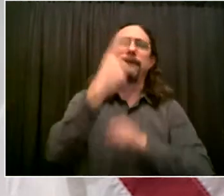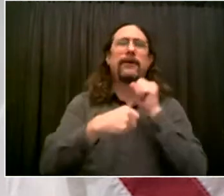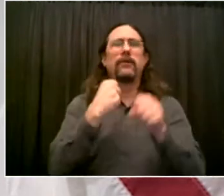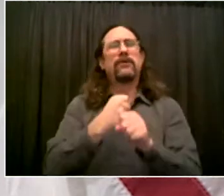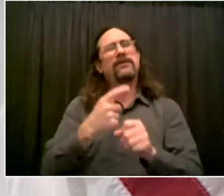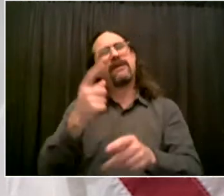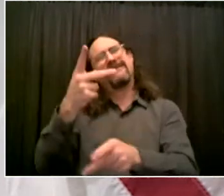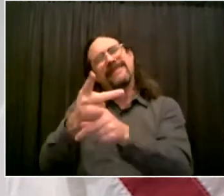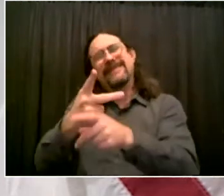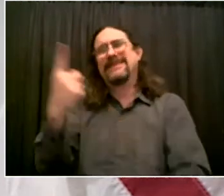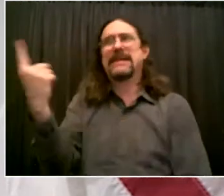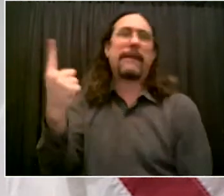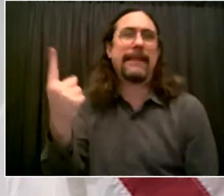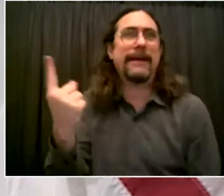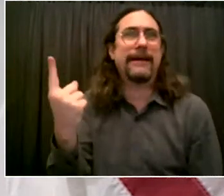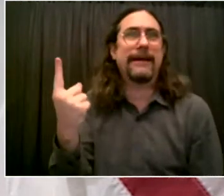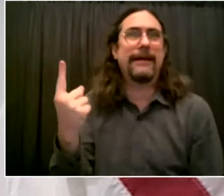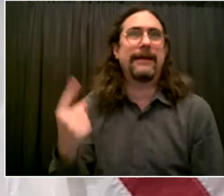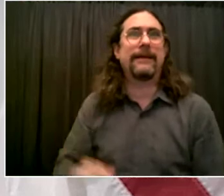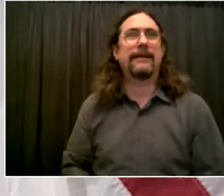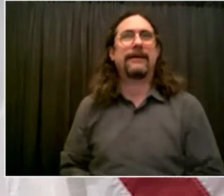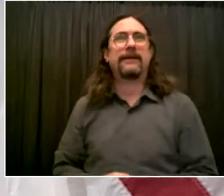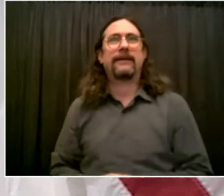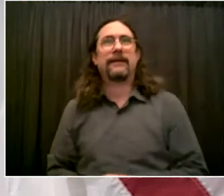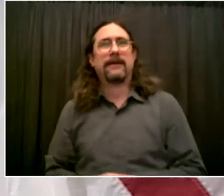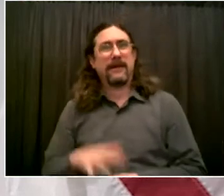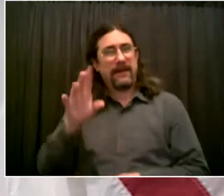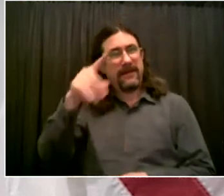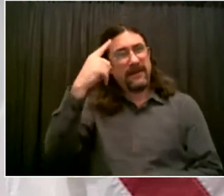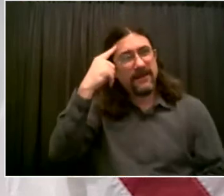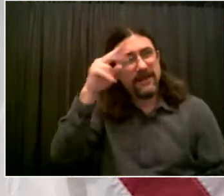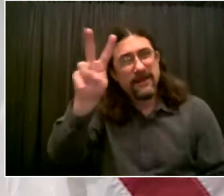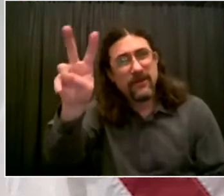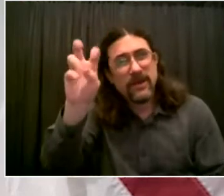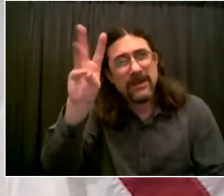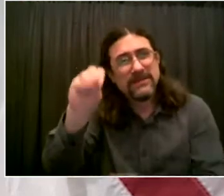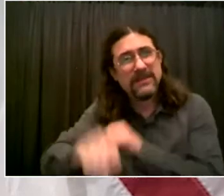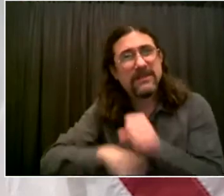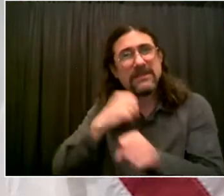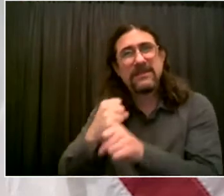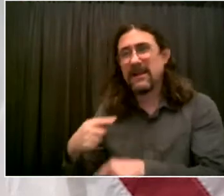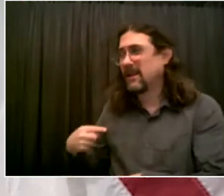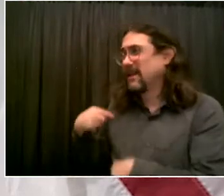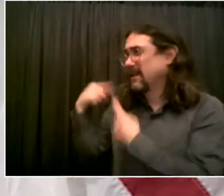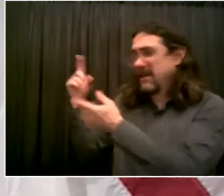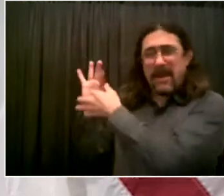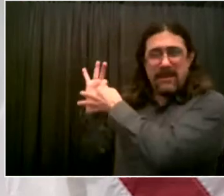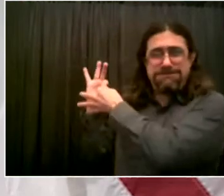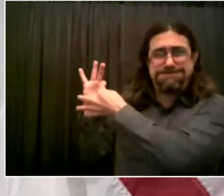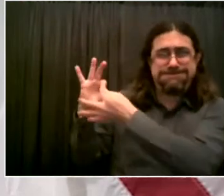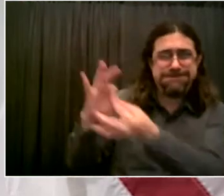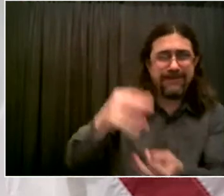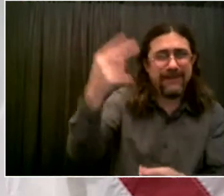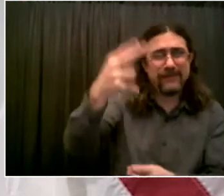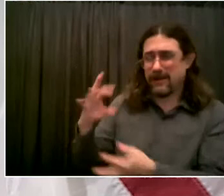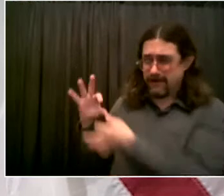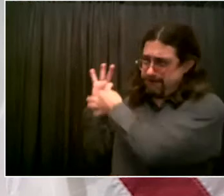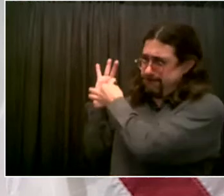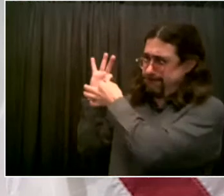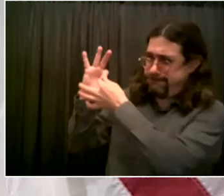history. And that did occur today. But in terms of the full-scale parades we're used to, look,